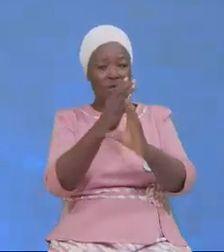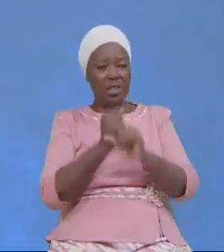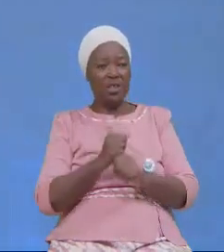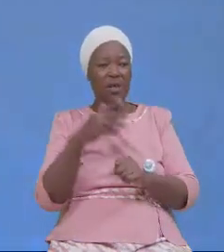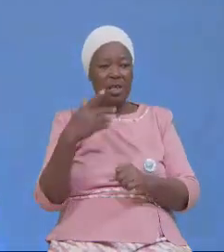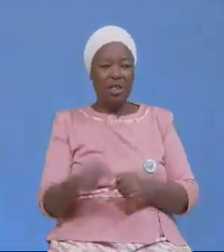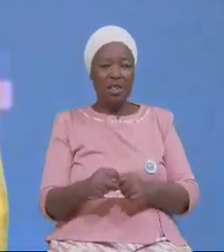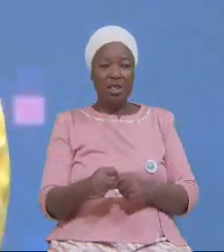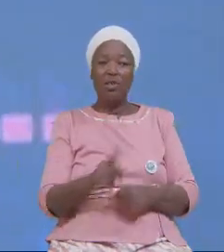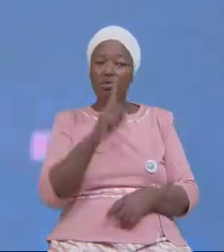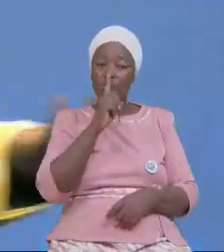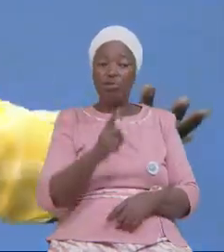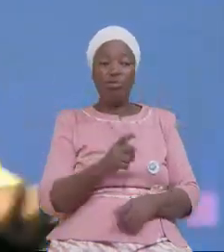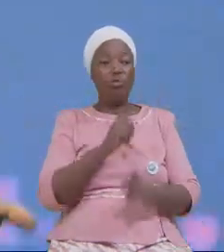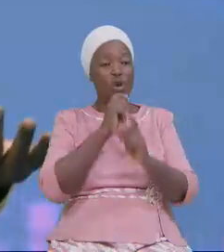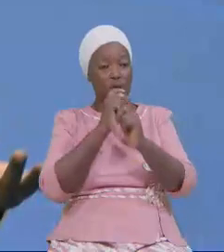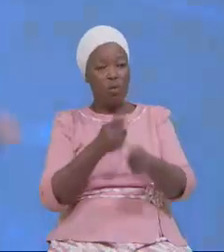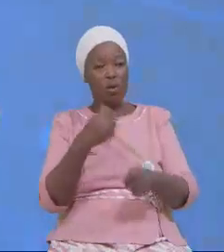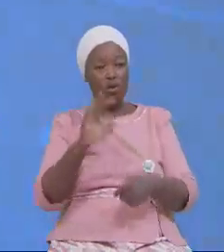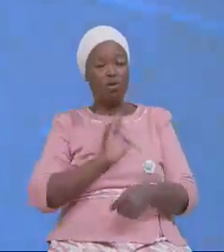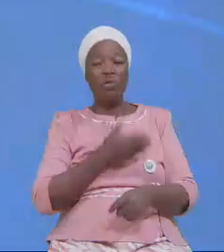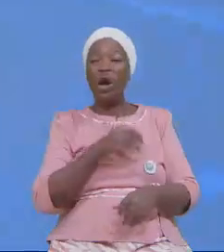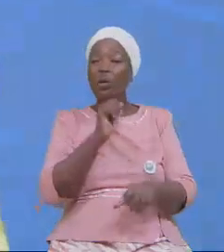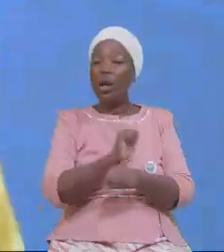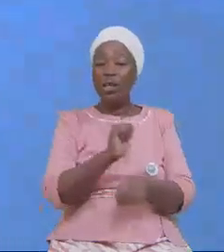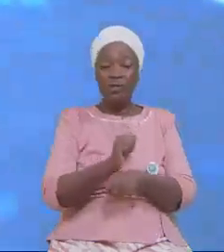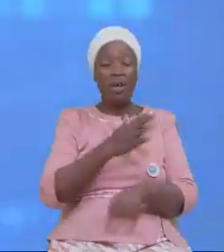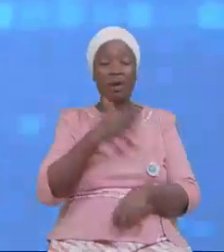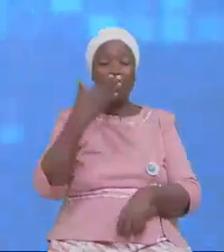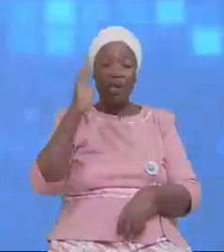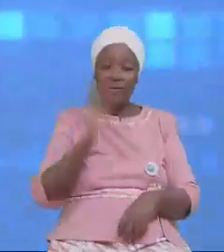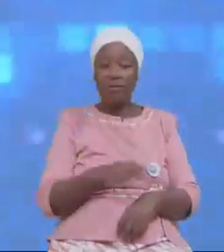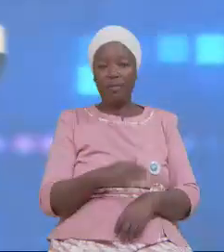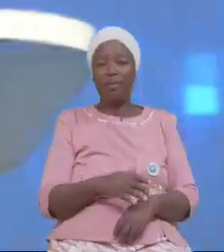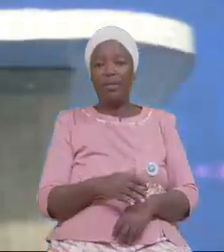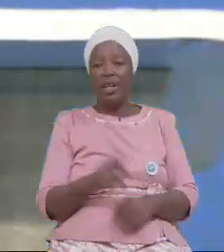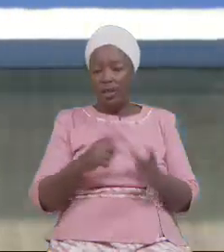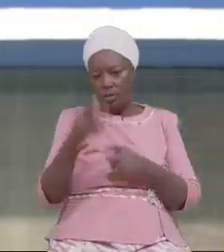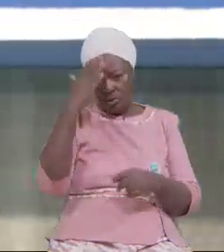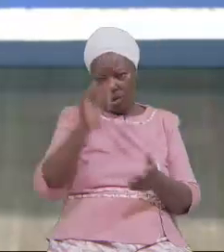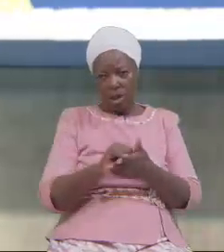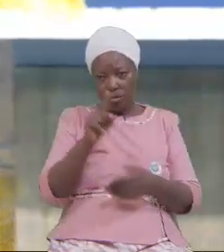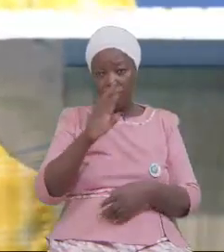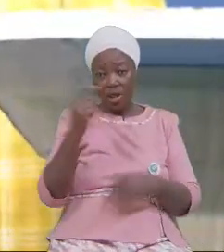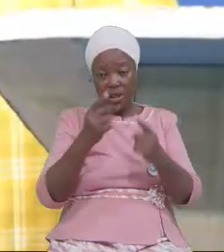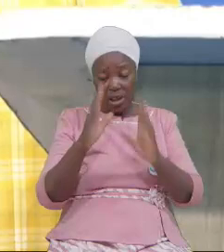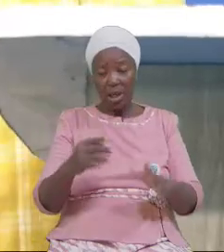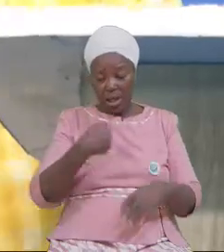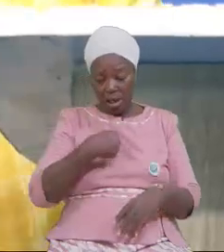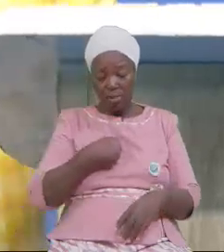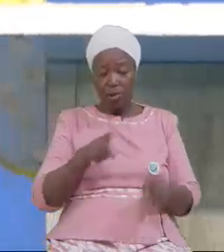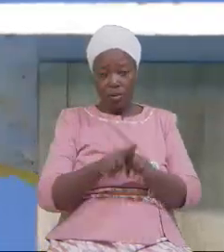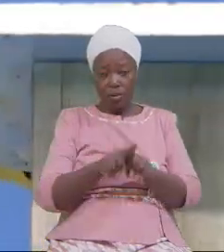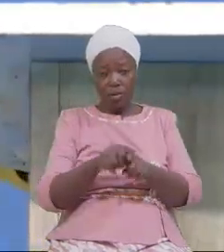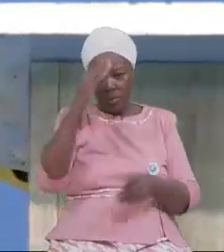due reward of our deeds. It said, you know you are a sinner, I know I'm a sinner,